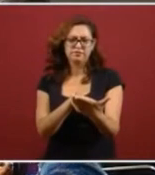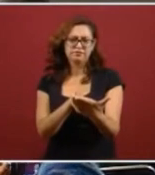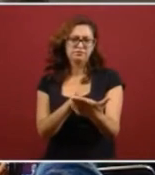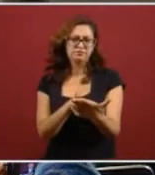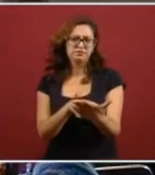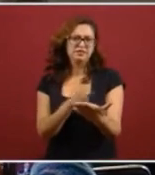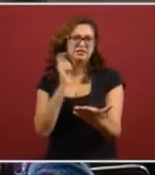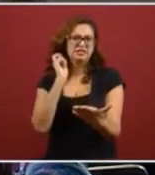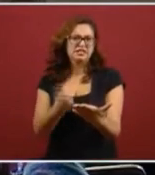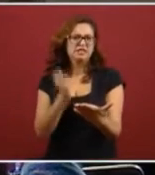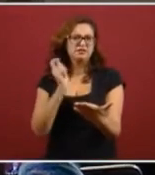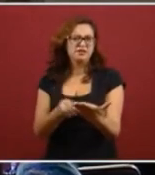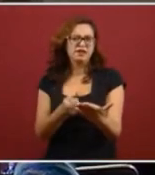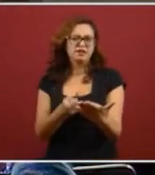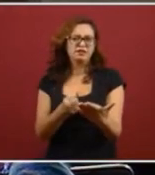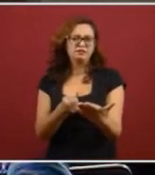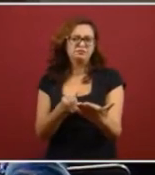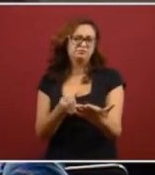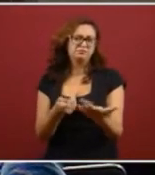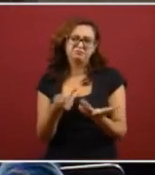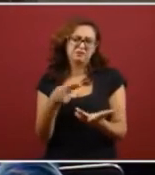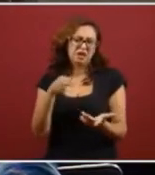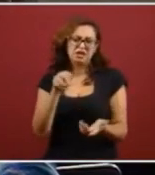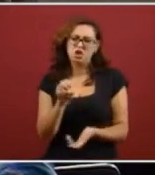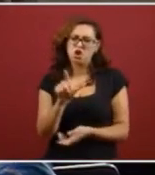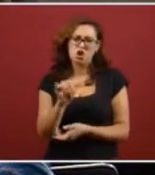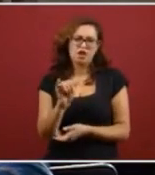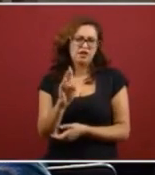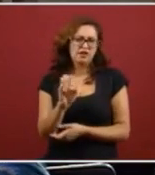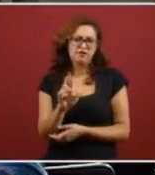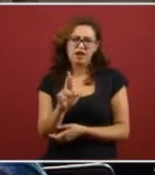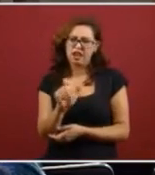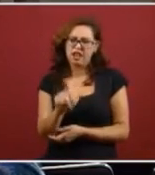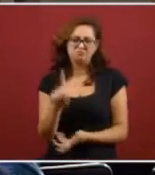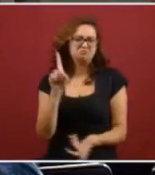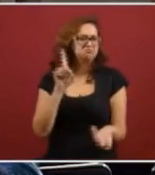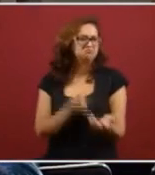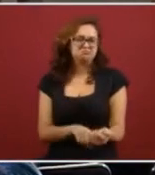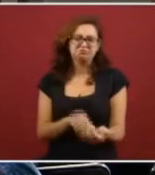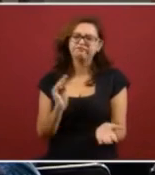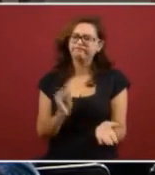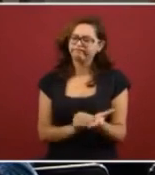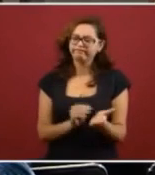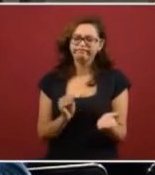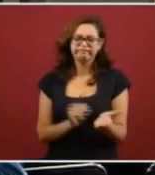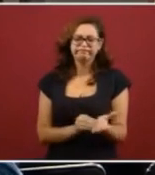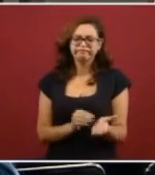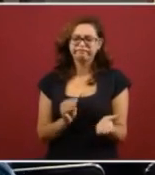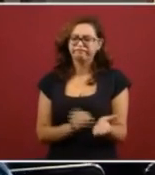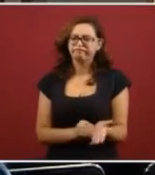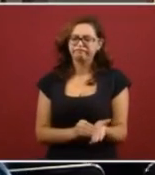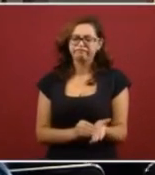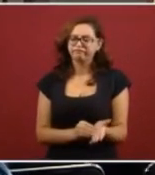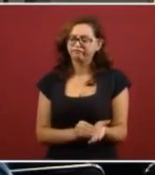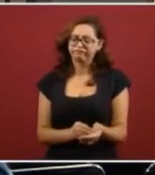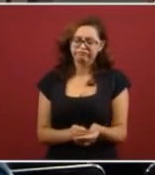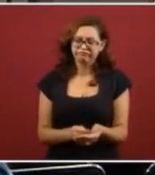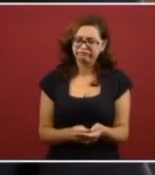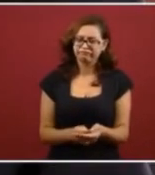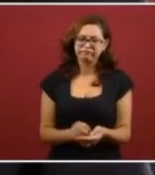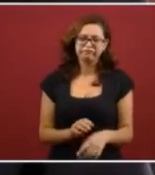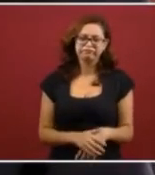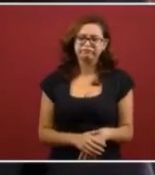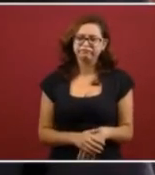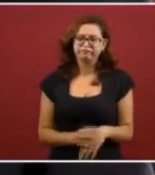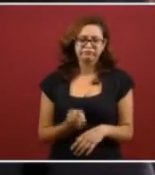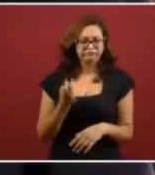inercia with the inertia neoliberal of the neoliberal movement. Había que and it needed